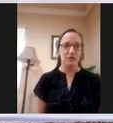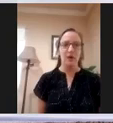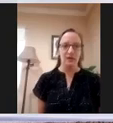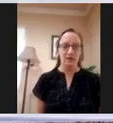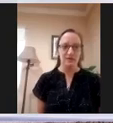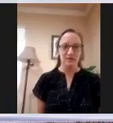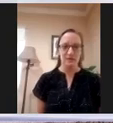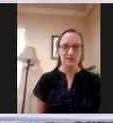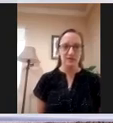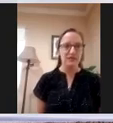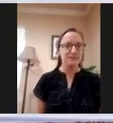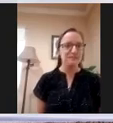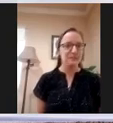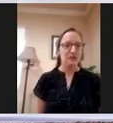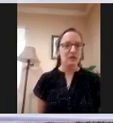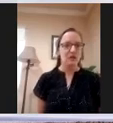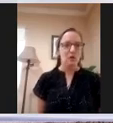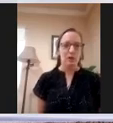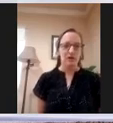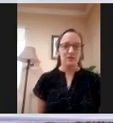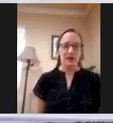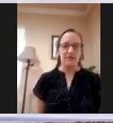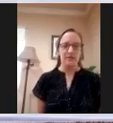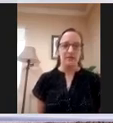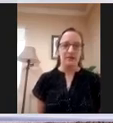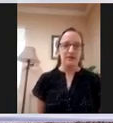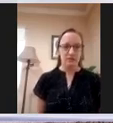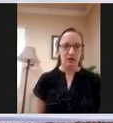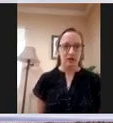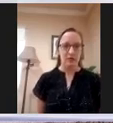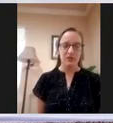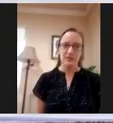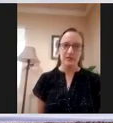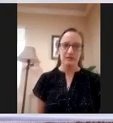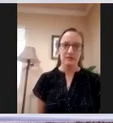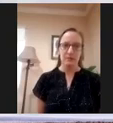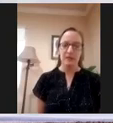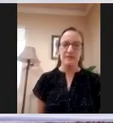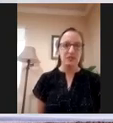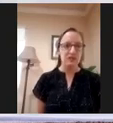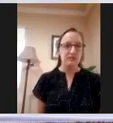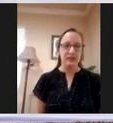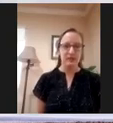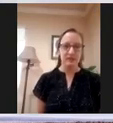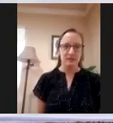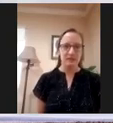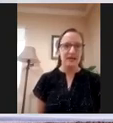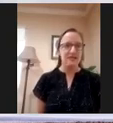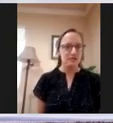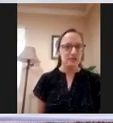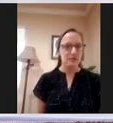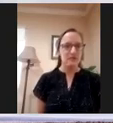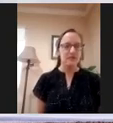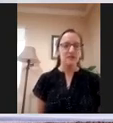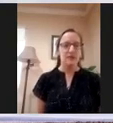to aquatic ecosystem restoration. We also have a very strong emergency response mission related to